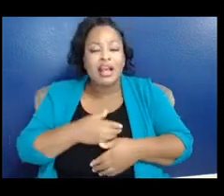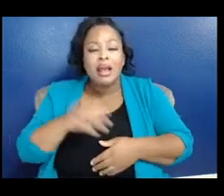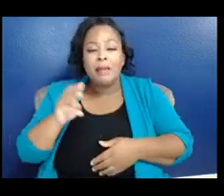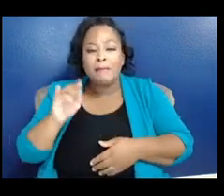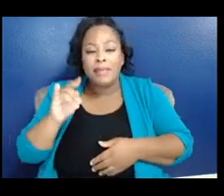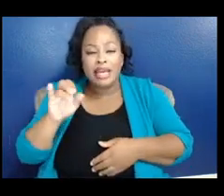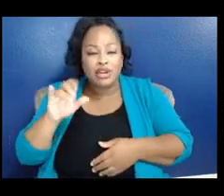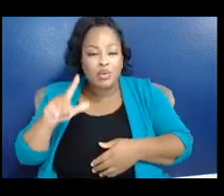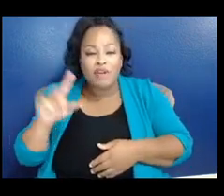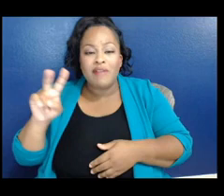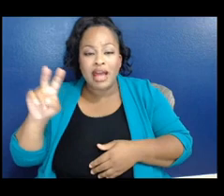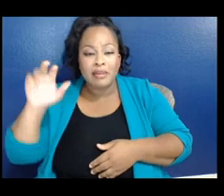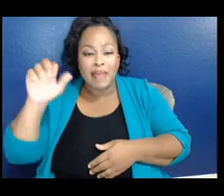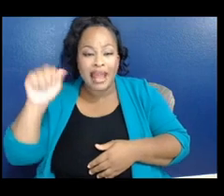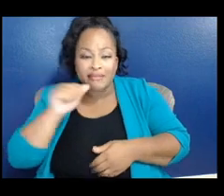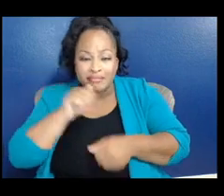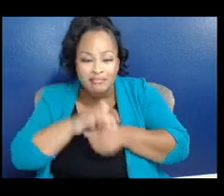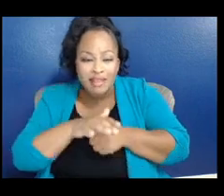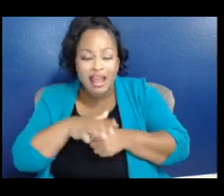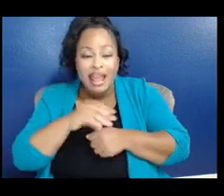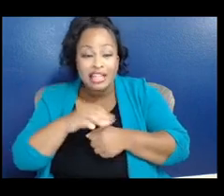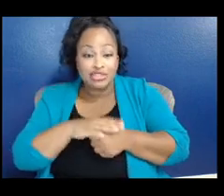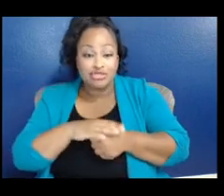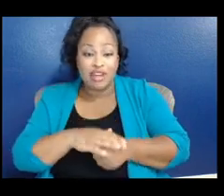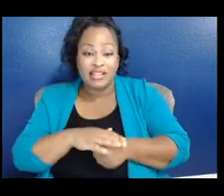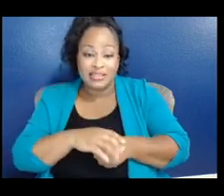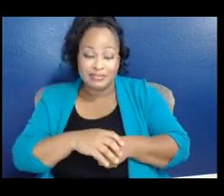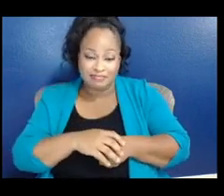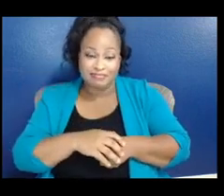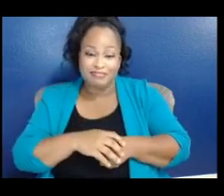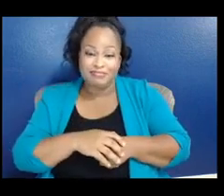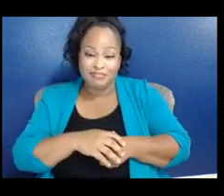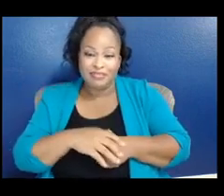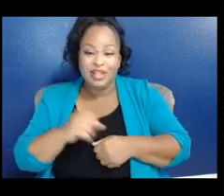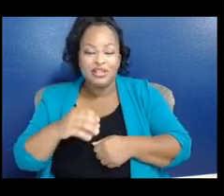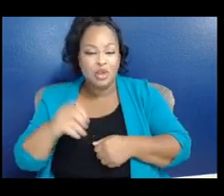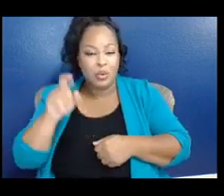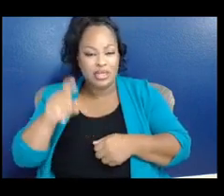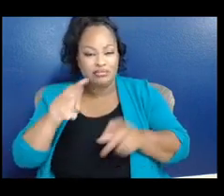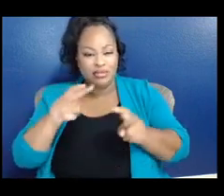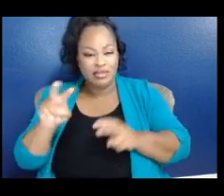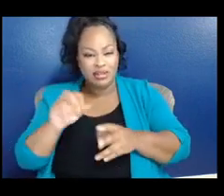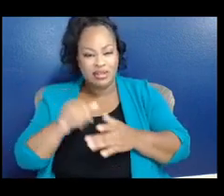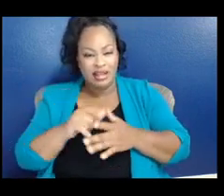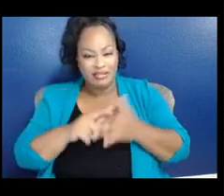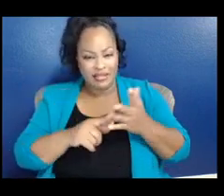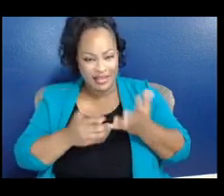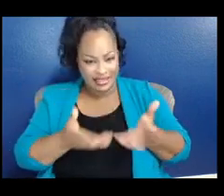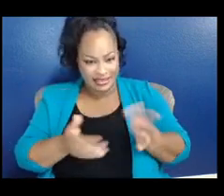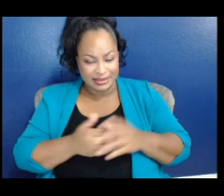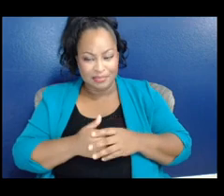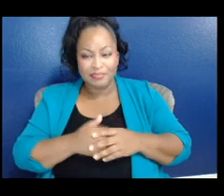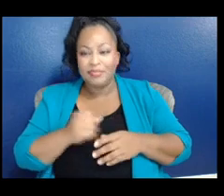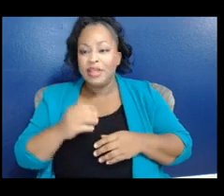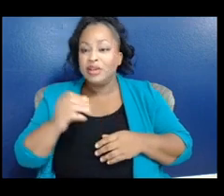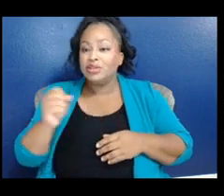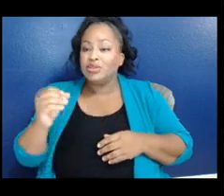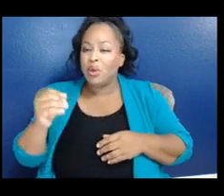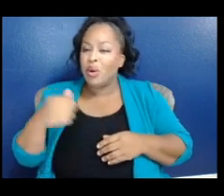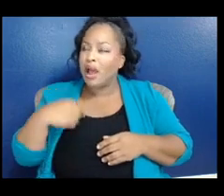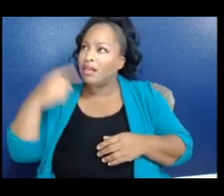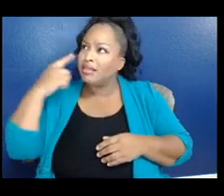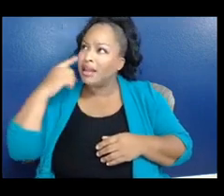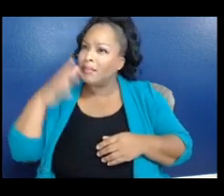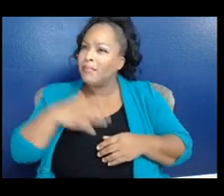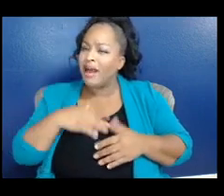dysregulation, vitamin A deficiency, and stress. And so we need to be looking at those things. And so there's, I think in my